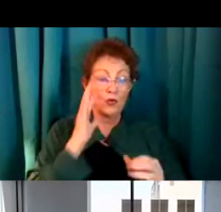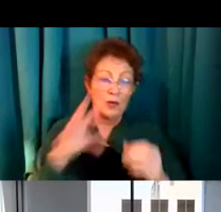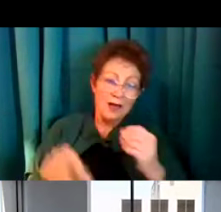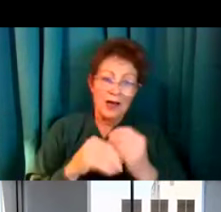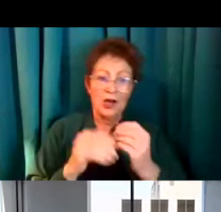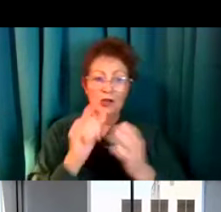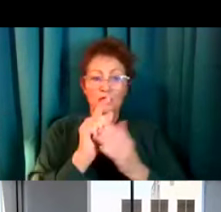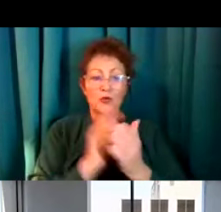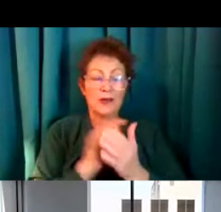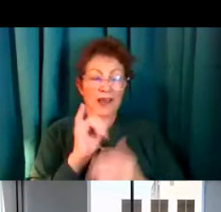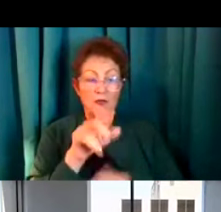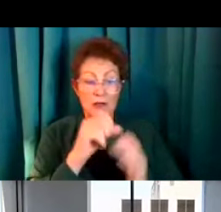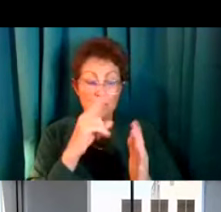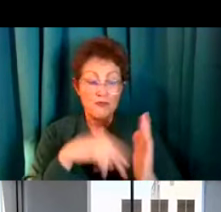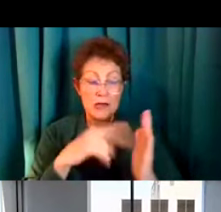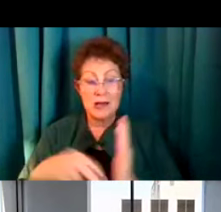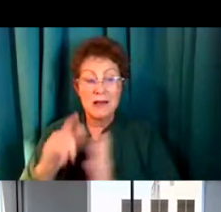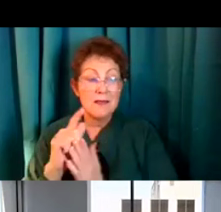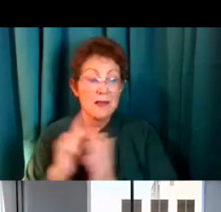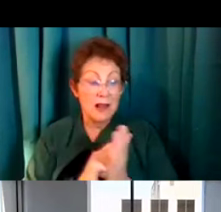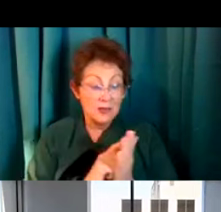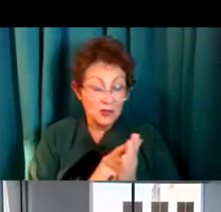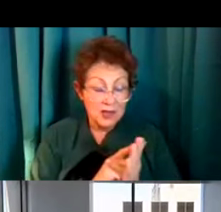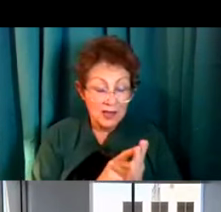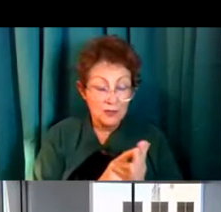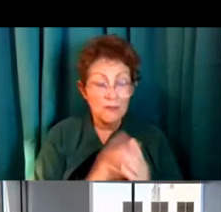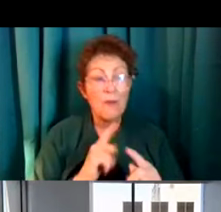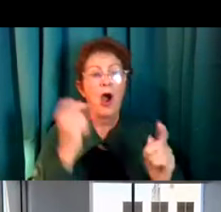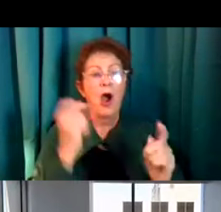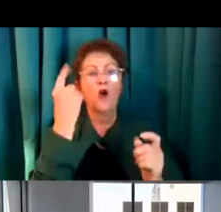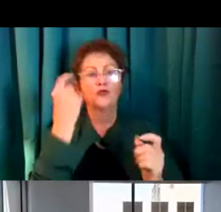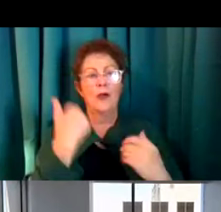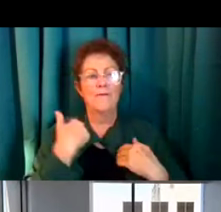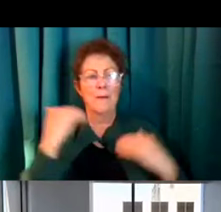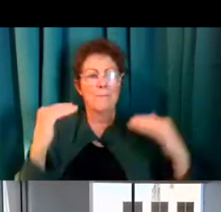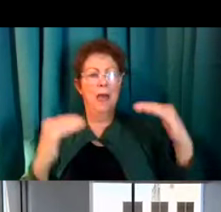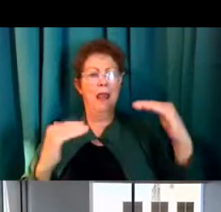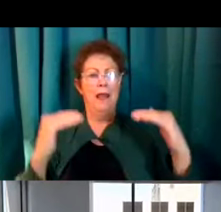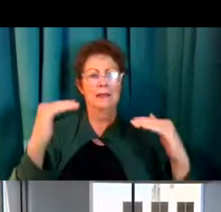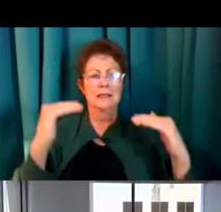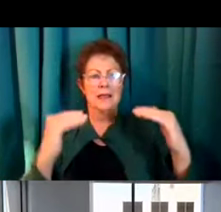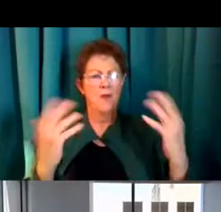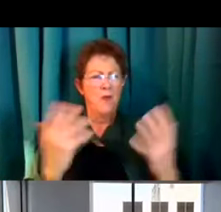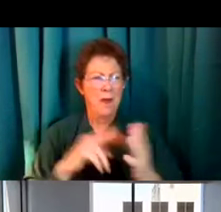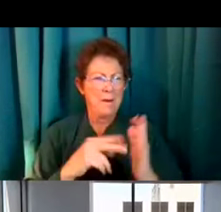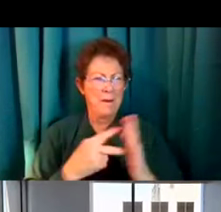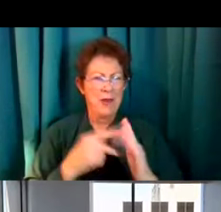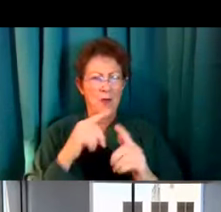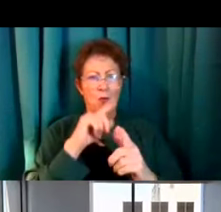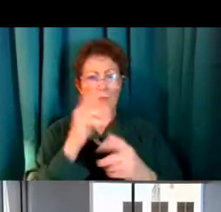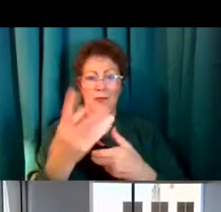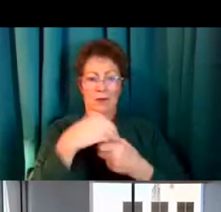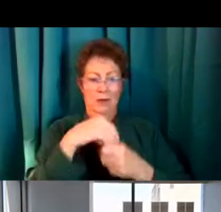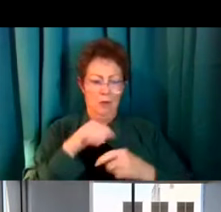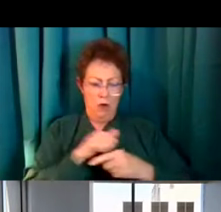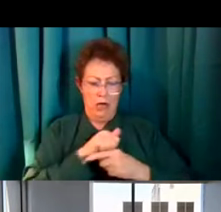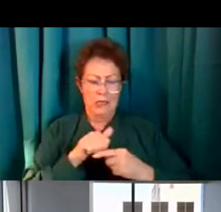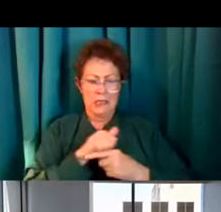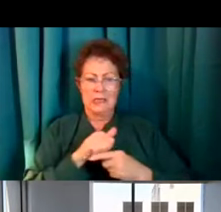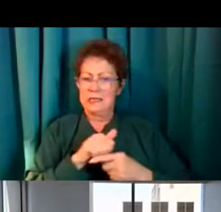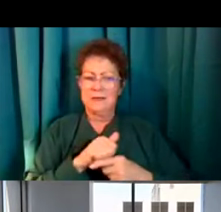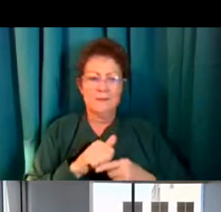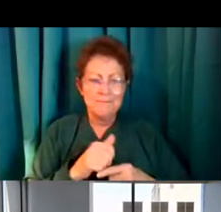of read the statute and understand there is a balancing act, what does that mean in practice will be borne out as